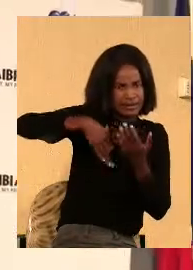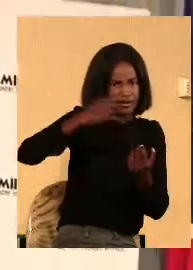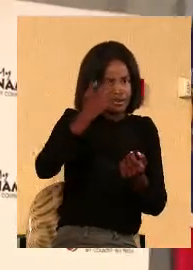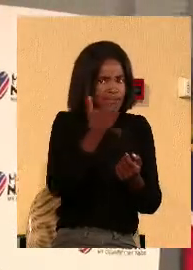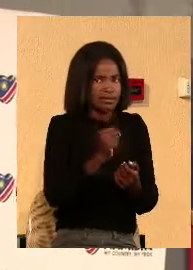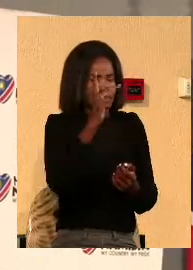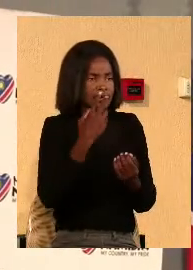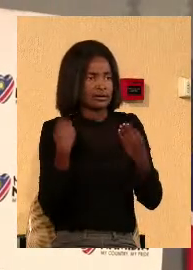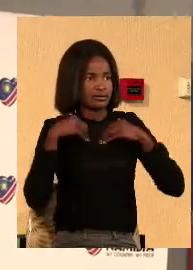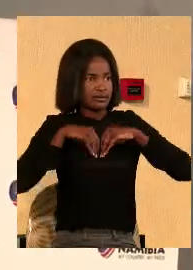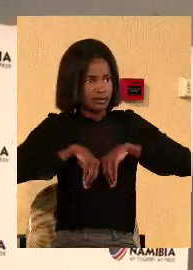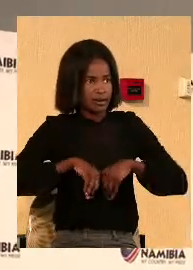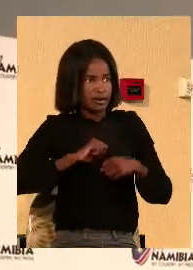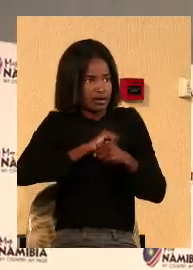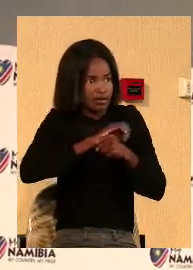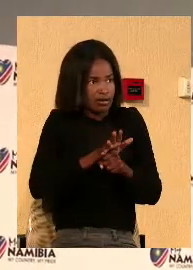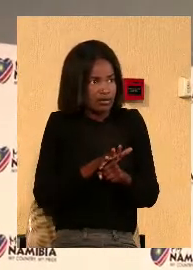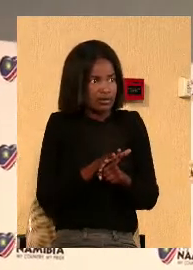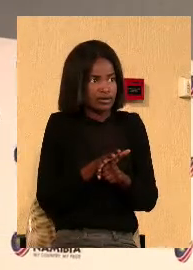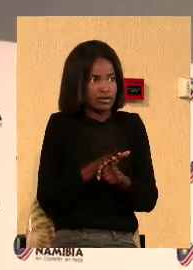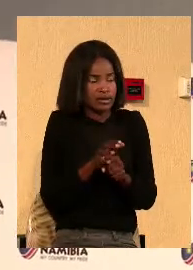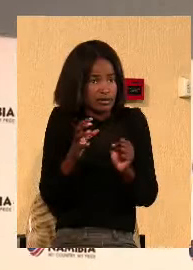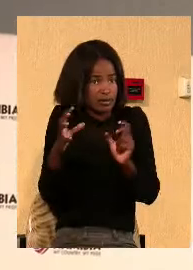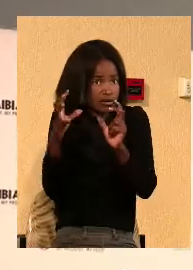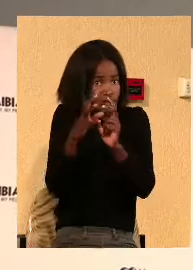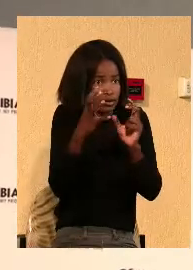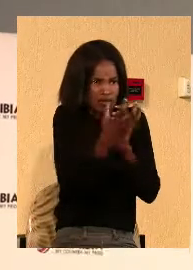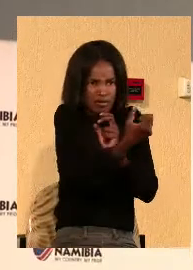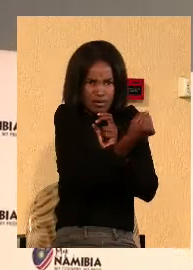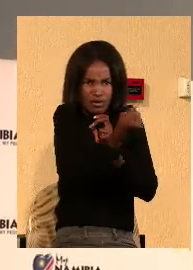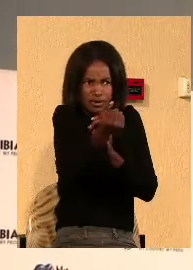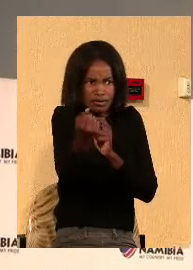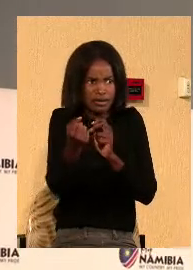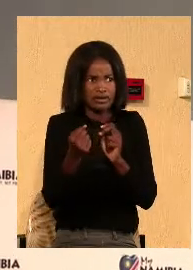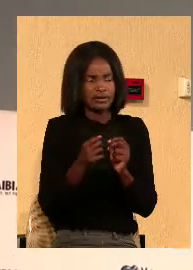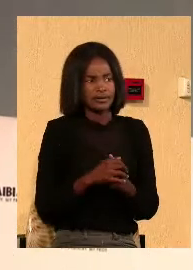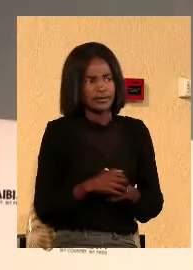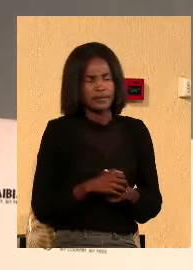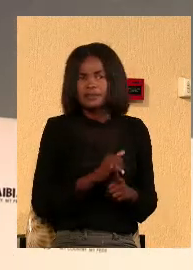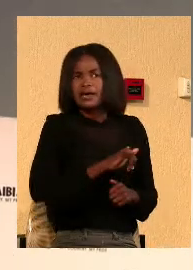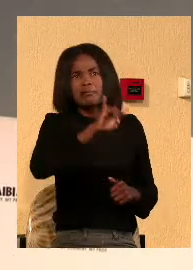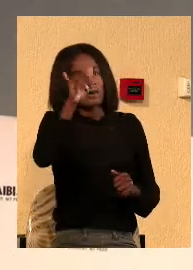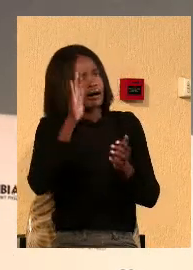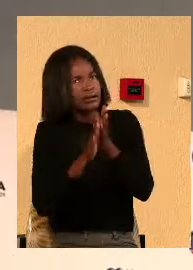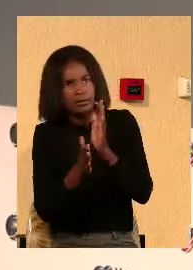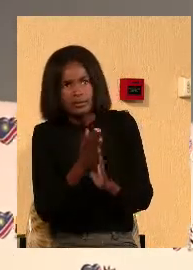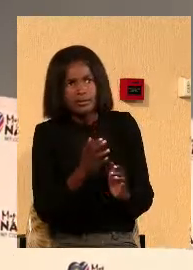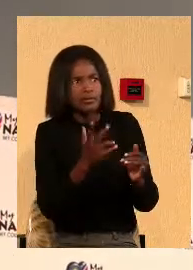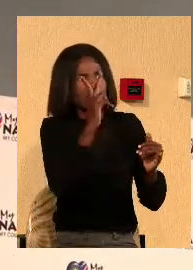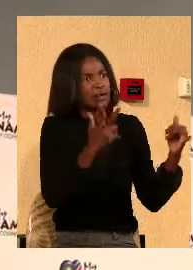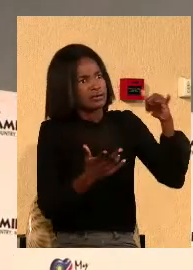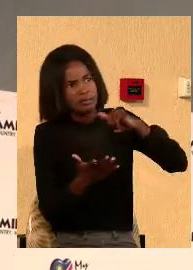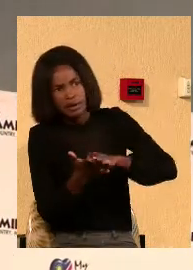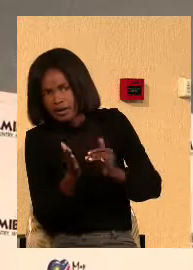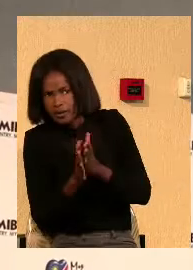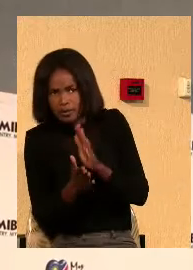infected people with the virus in the community, local transmissions? Where do we stand now?